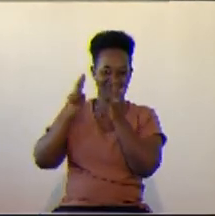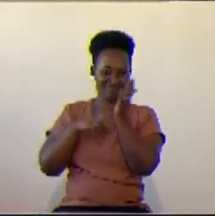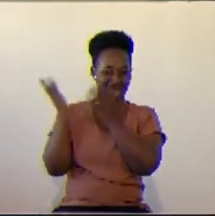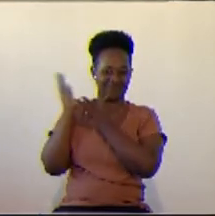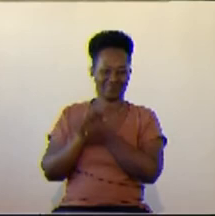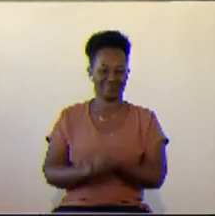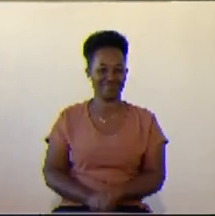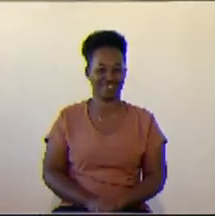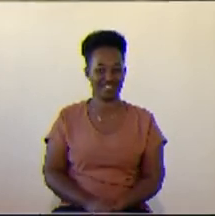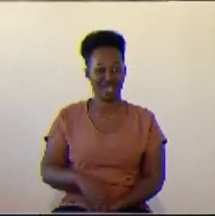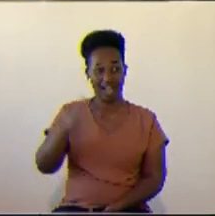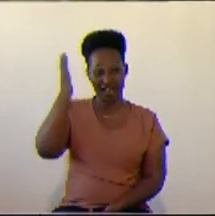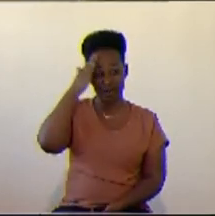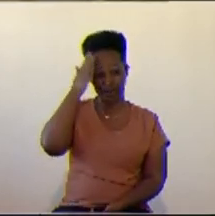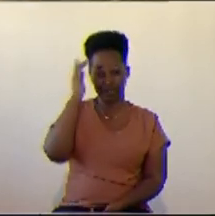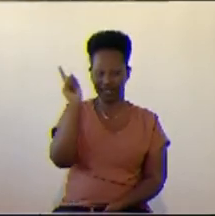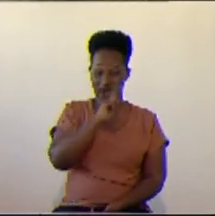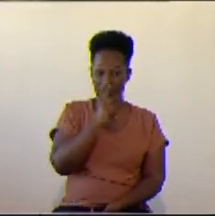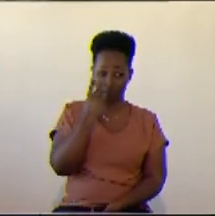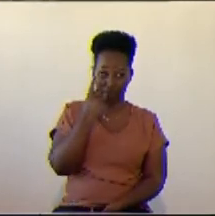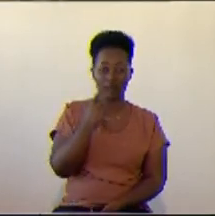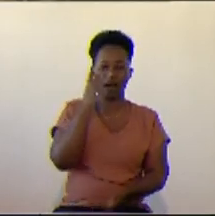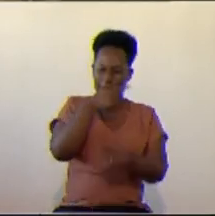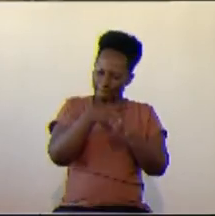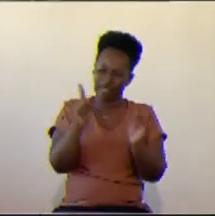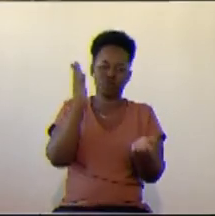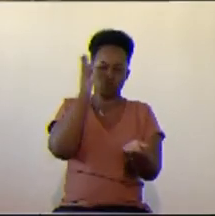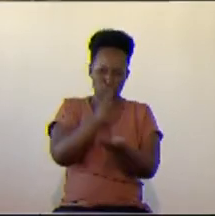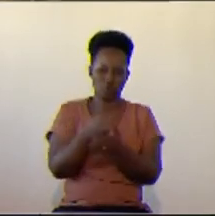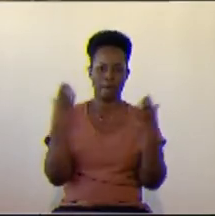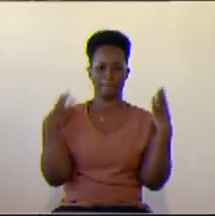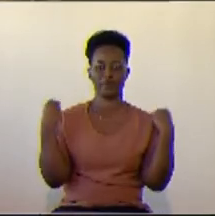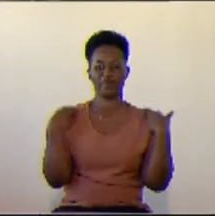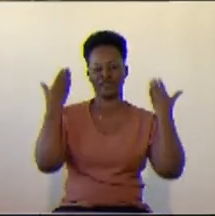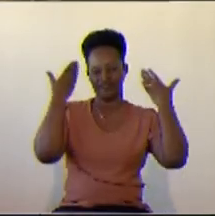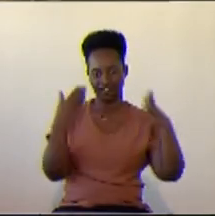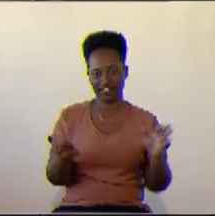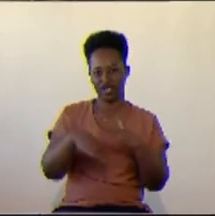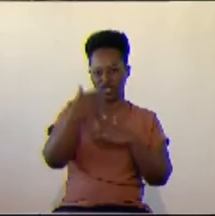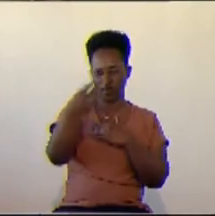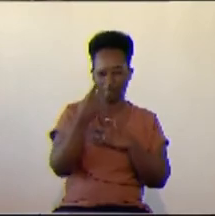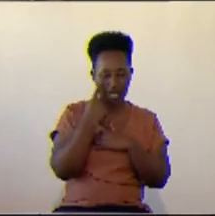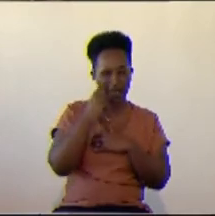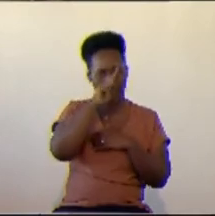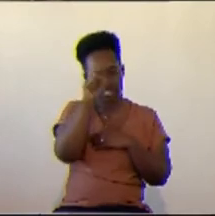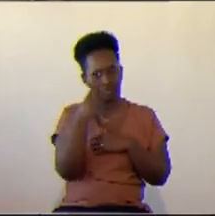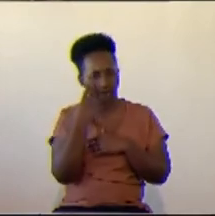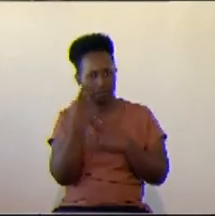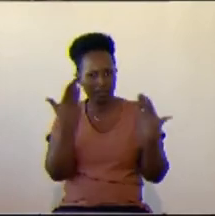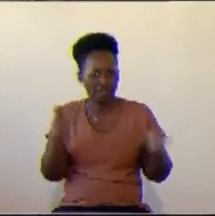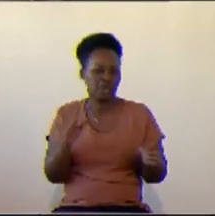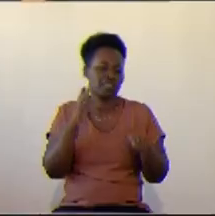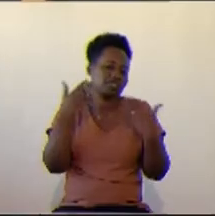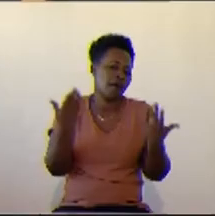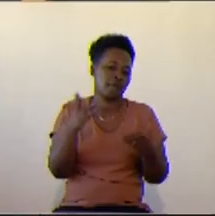that you have not seen it, I'm sure you have experienced it. You'll discover during the lesson where you might have experienced it. So we are looking